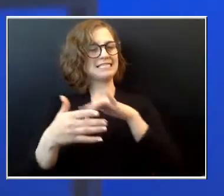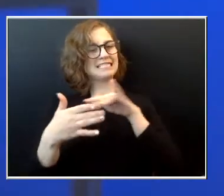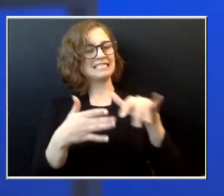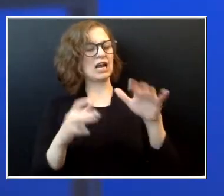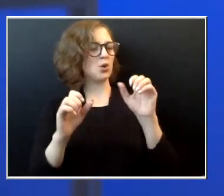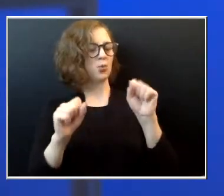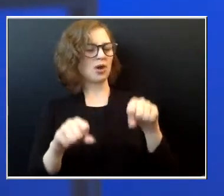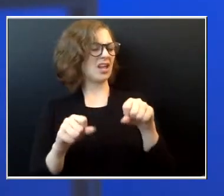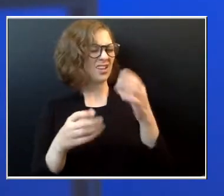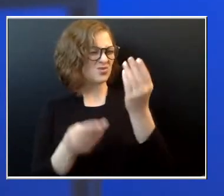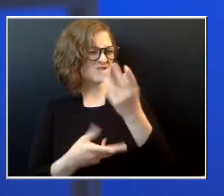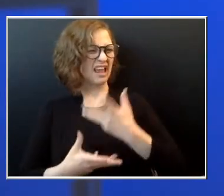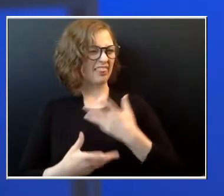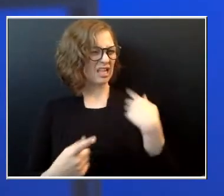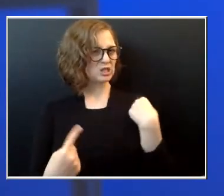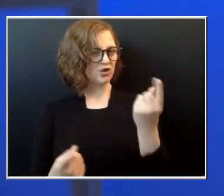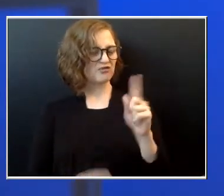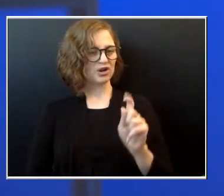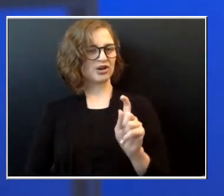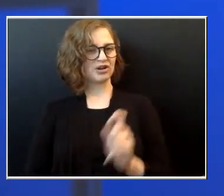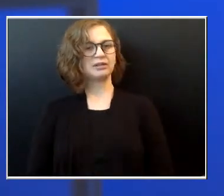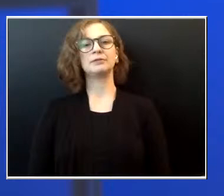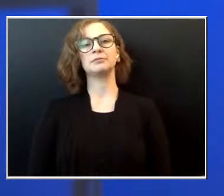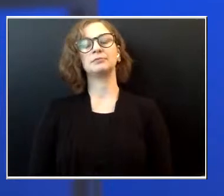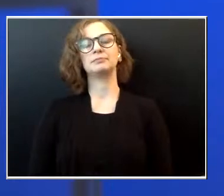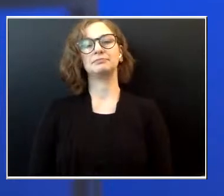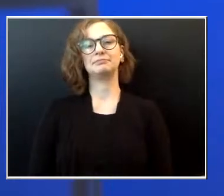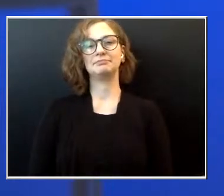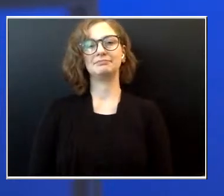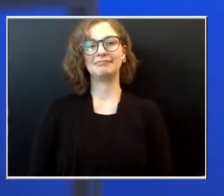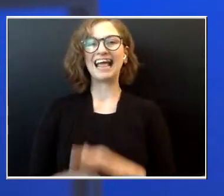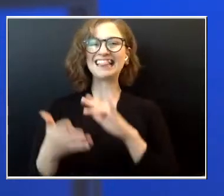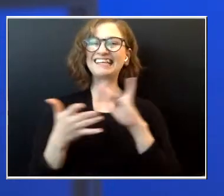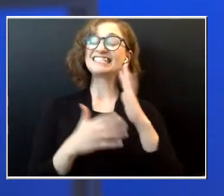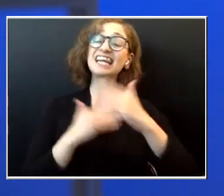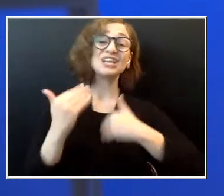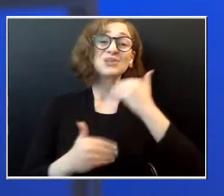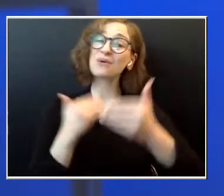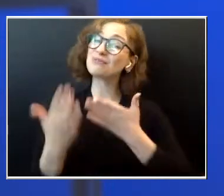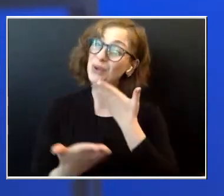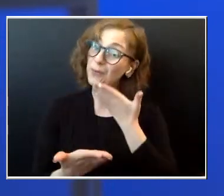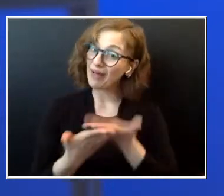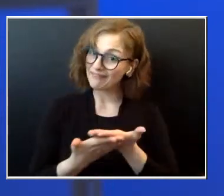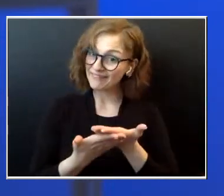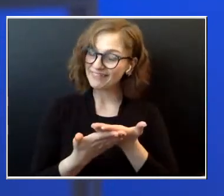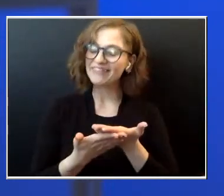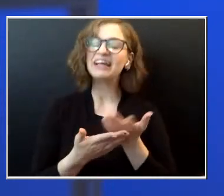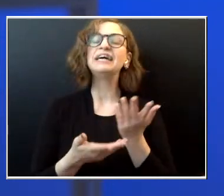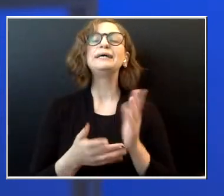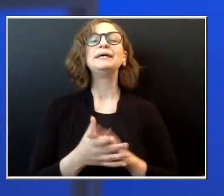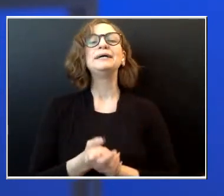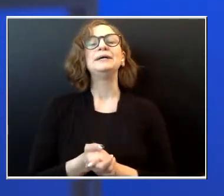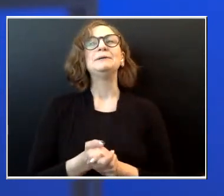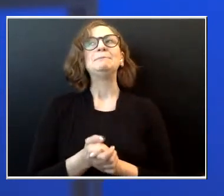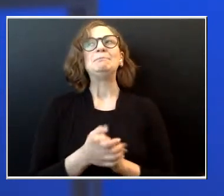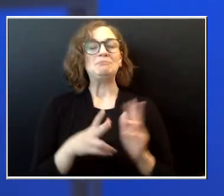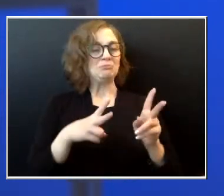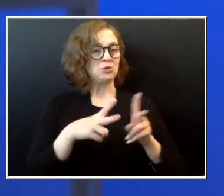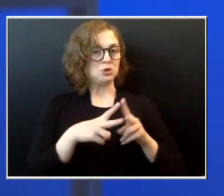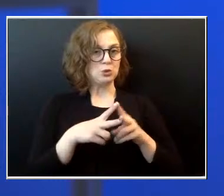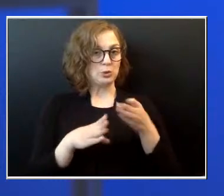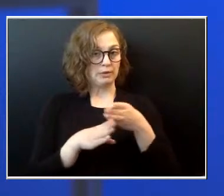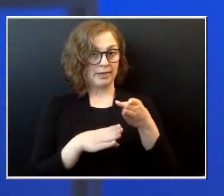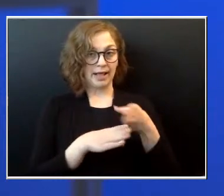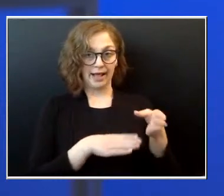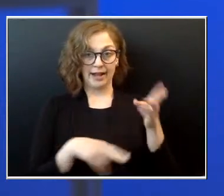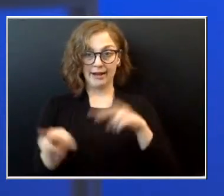I can just tell you that the study is going very well. The two main things that we're looking at, breast